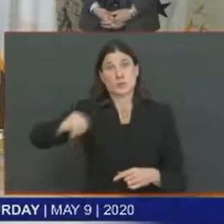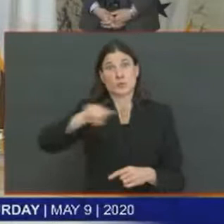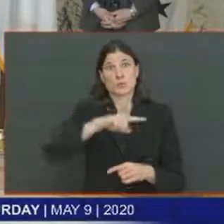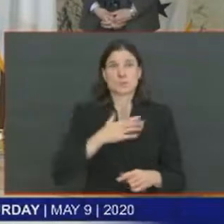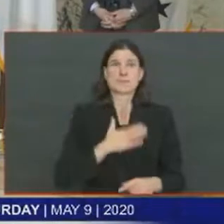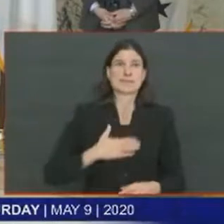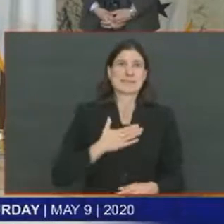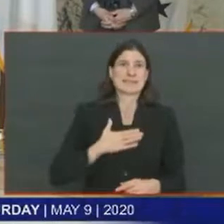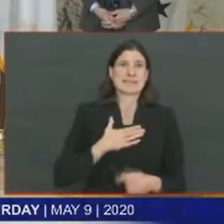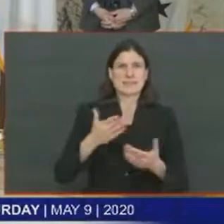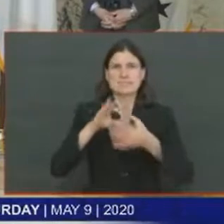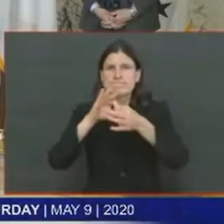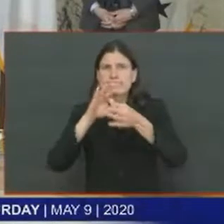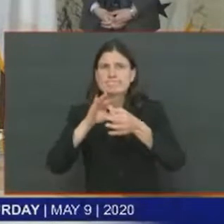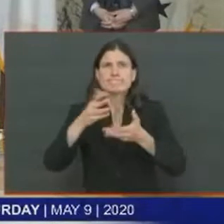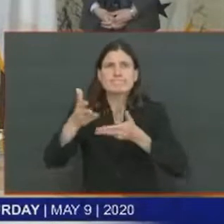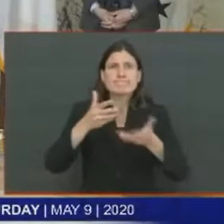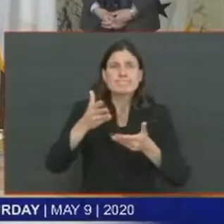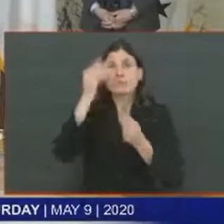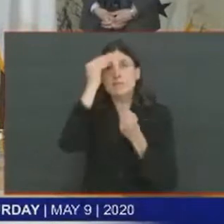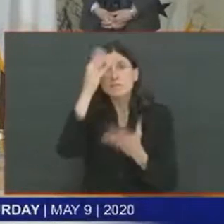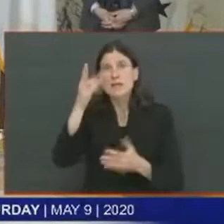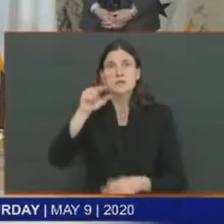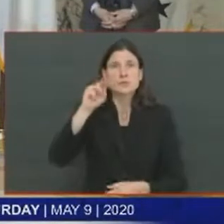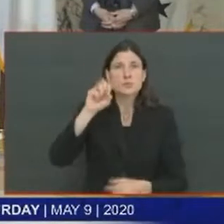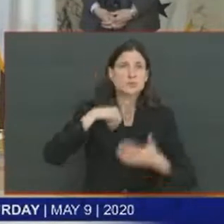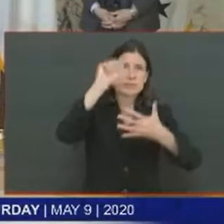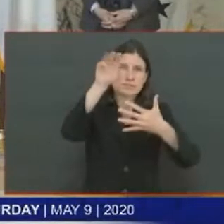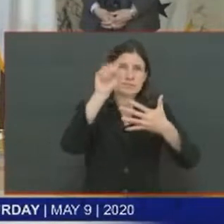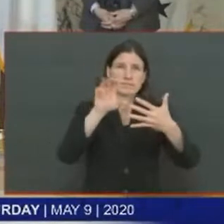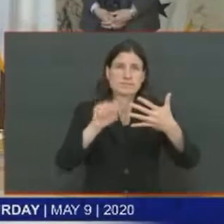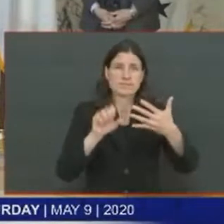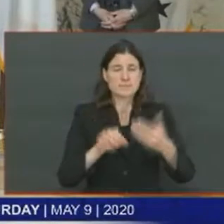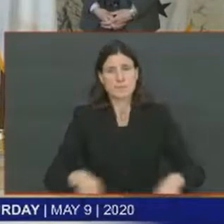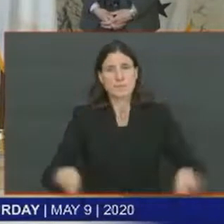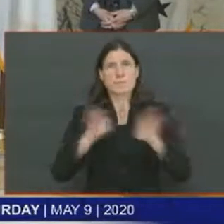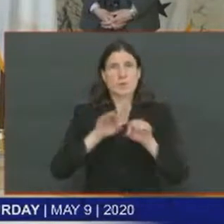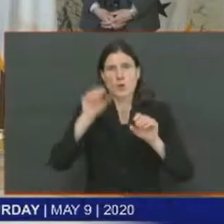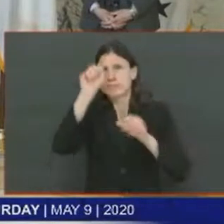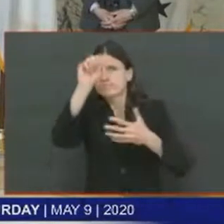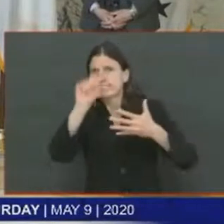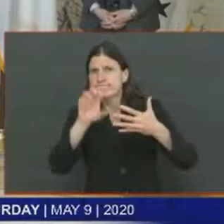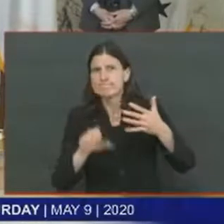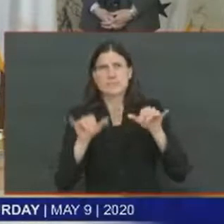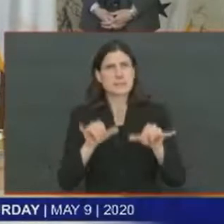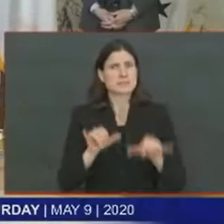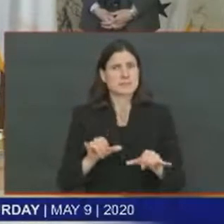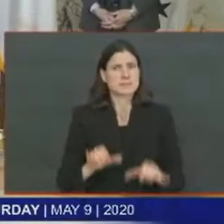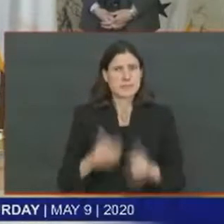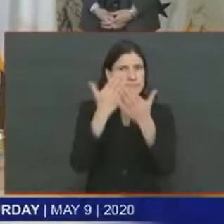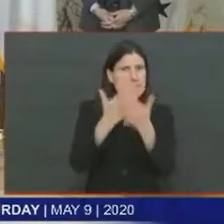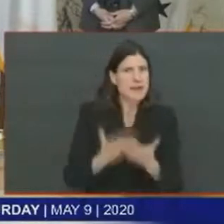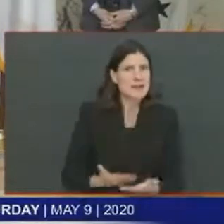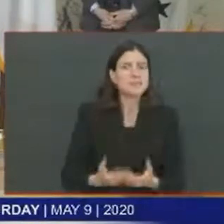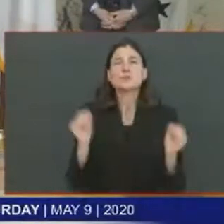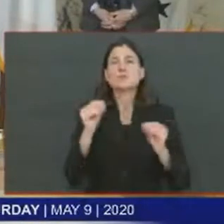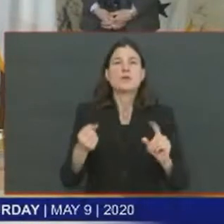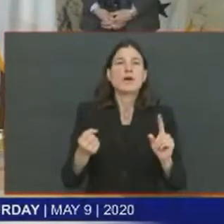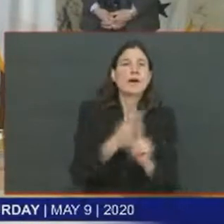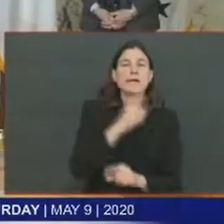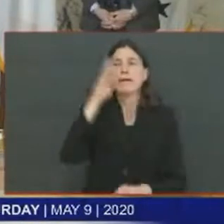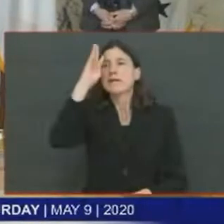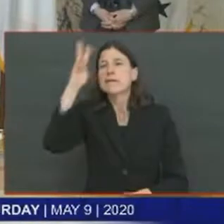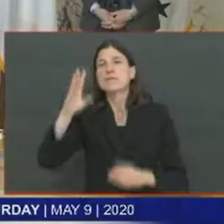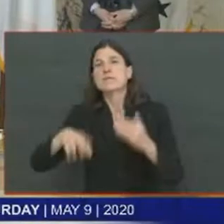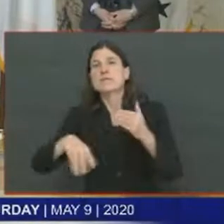news. It's, the official source of news in Rhode Island. It's always fact-based, facts, not frenzy. And the next,